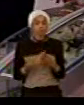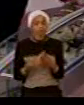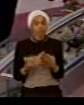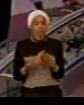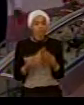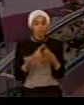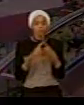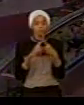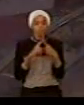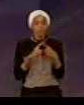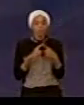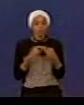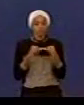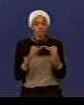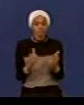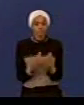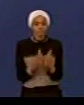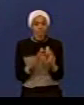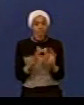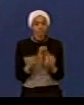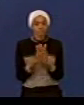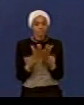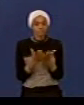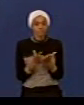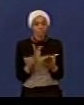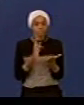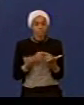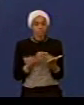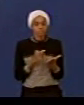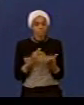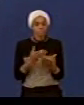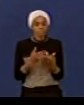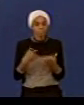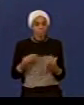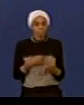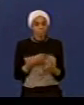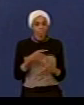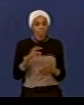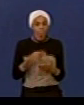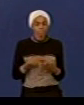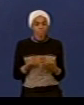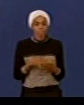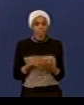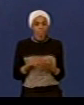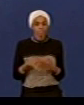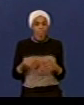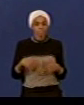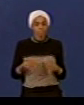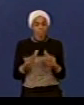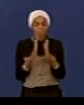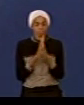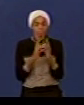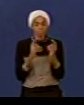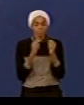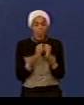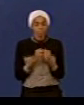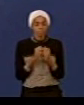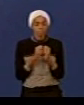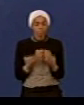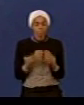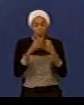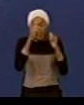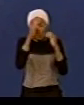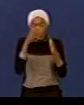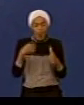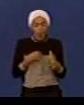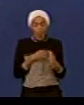Bible reading. But before we read, shall we just have a moment of prayer? Father, we're asking that